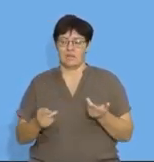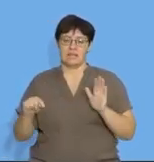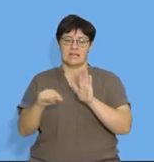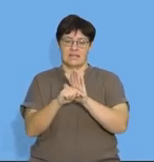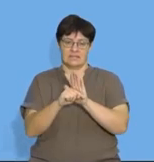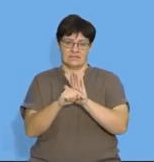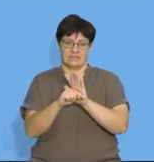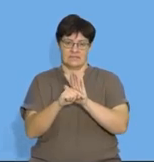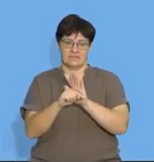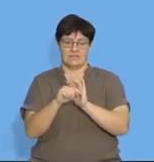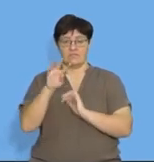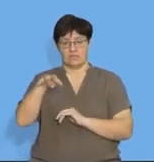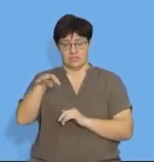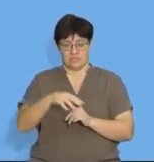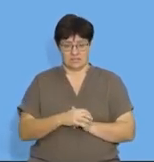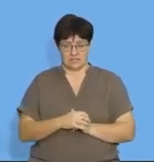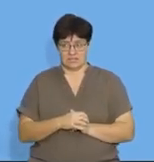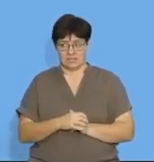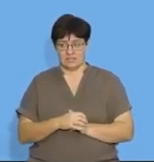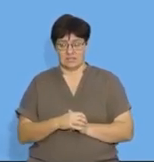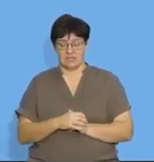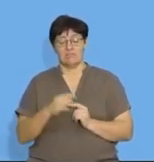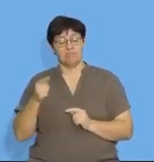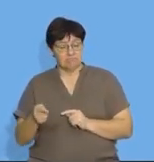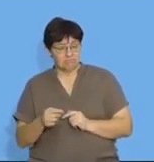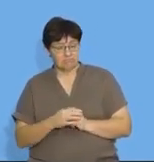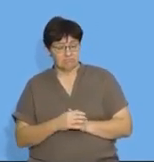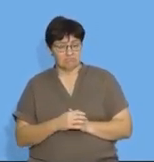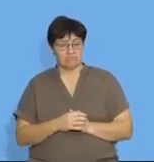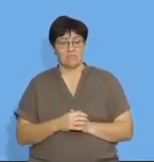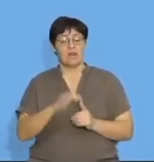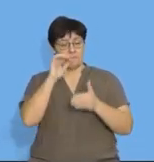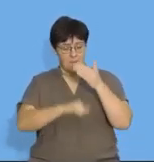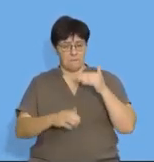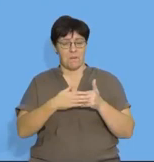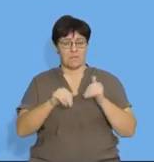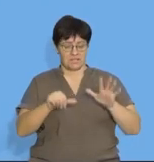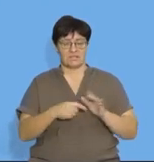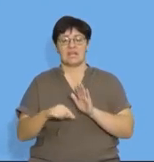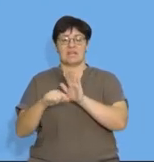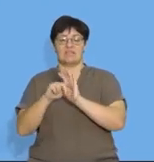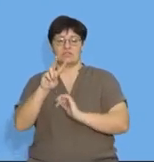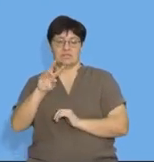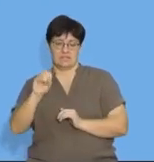give me -14. Then I'm going to subtract 6 again, which is going to give me